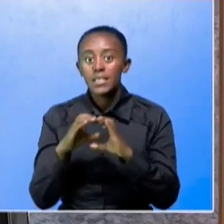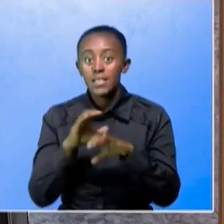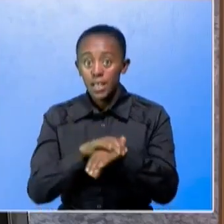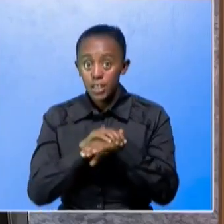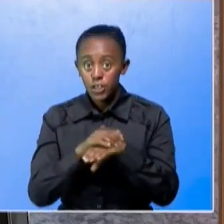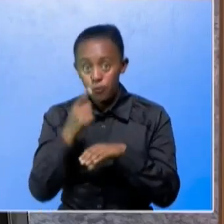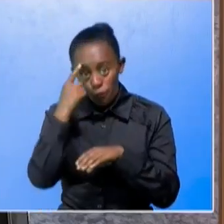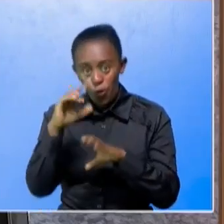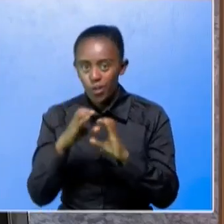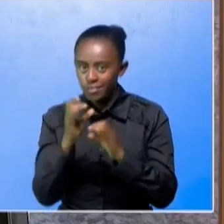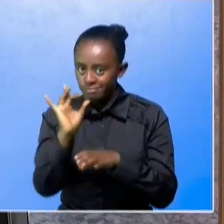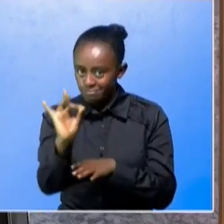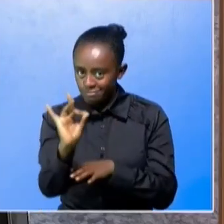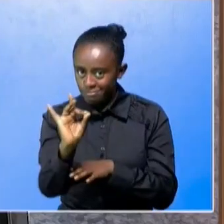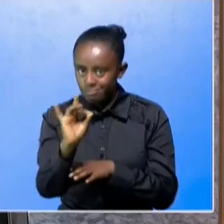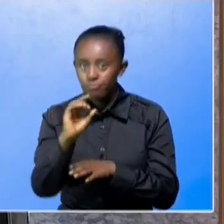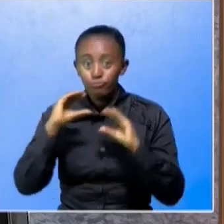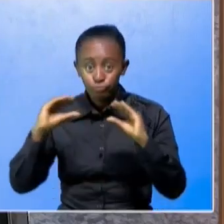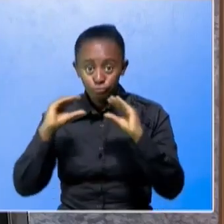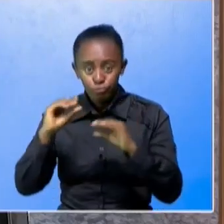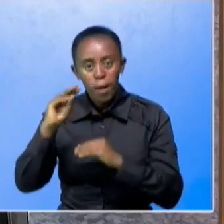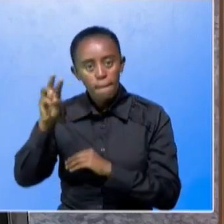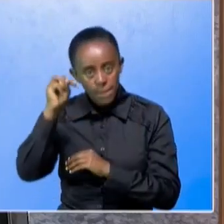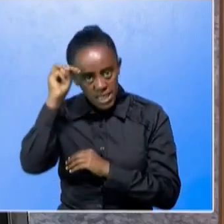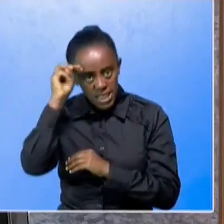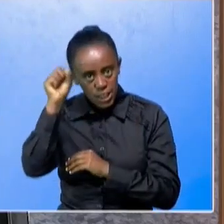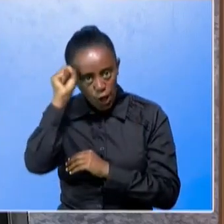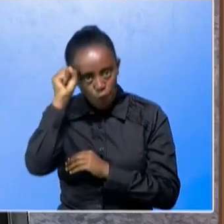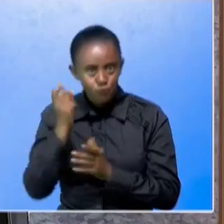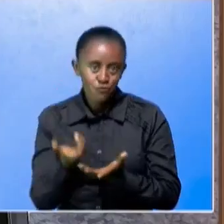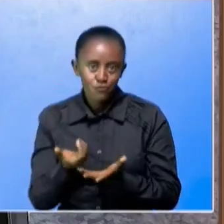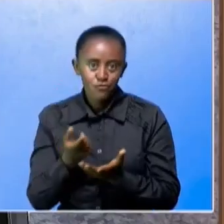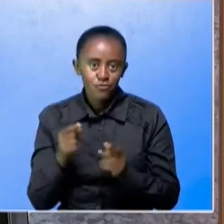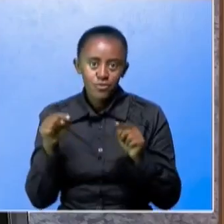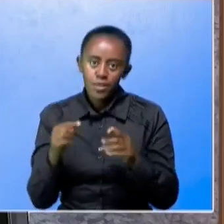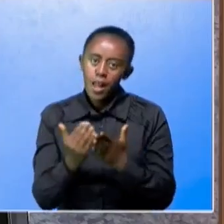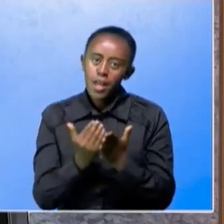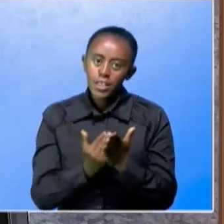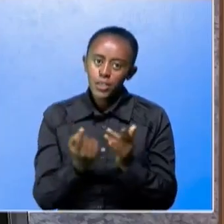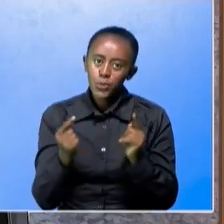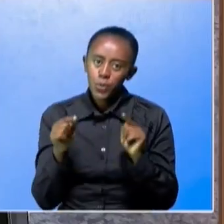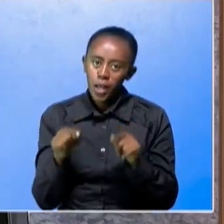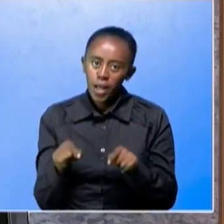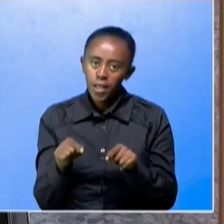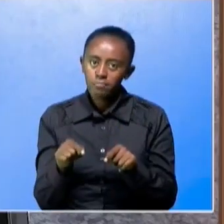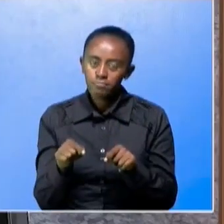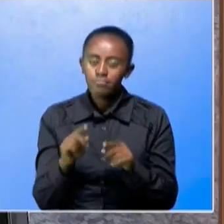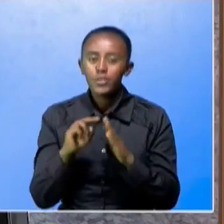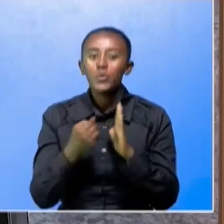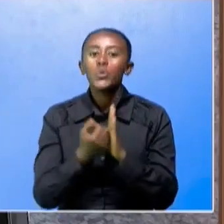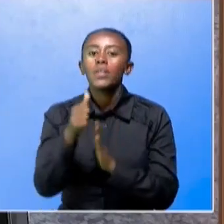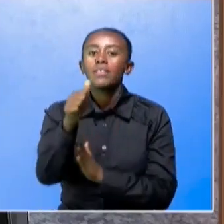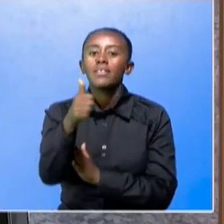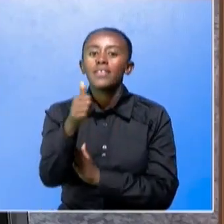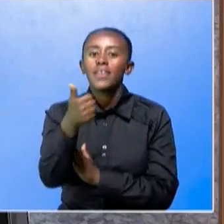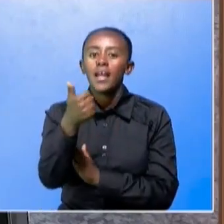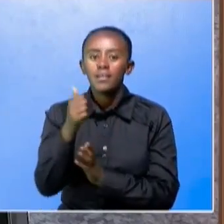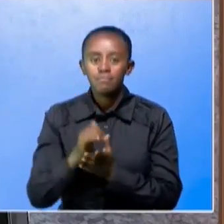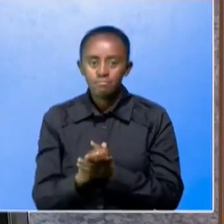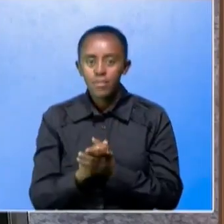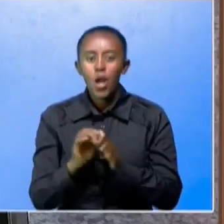8. The presenter is Mr. Seifu. Our lesson topic for today, that is Unit 10,